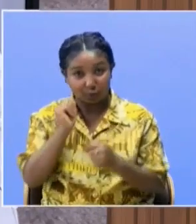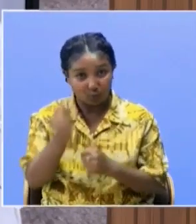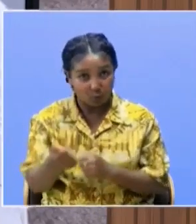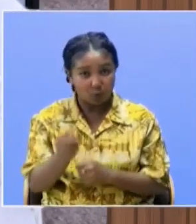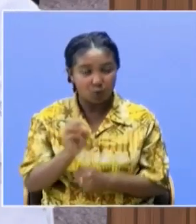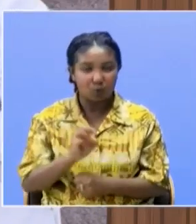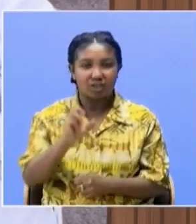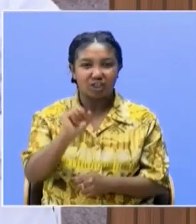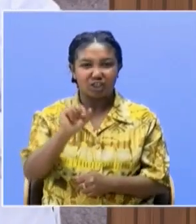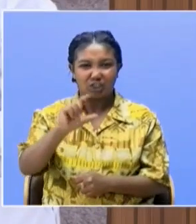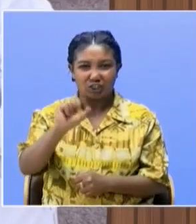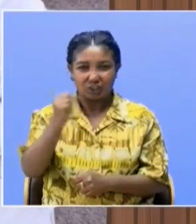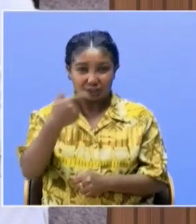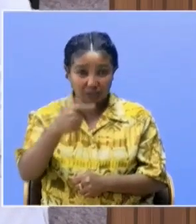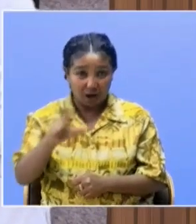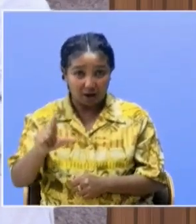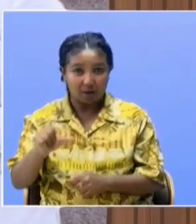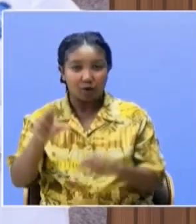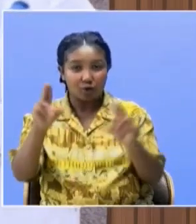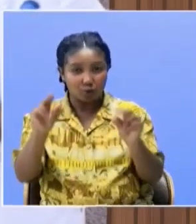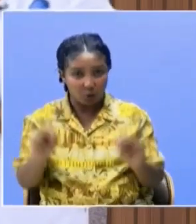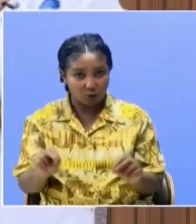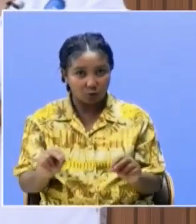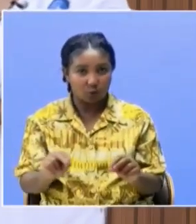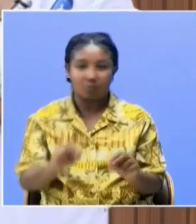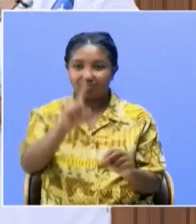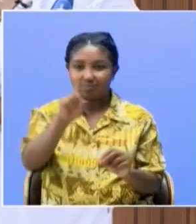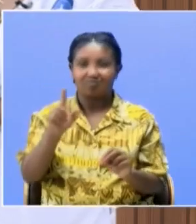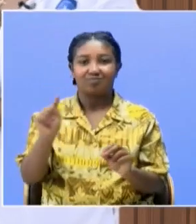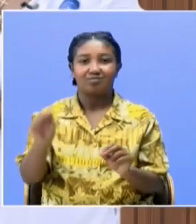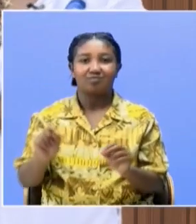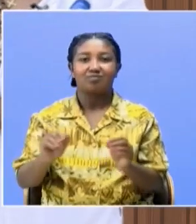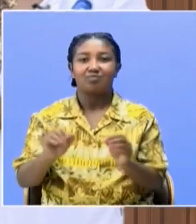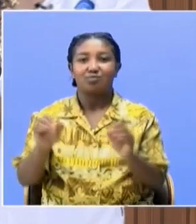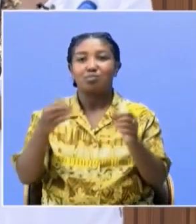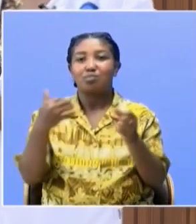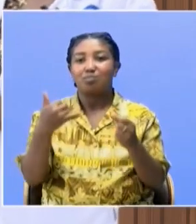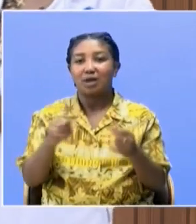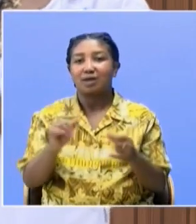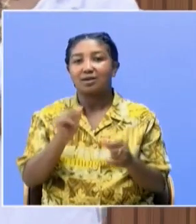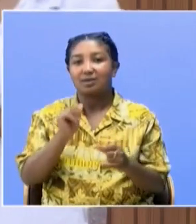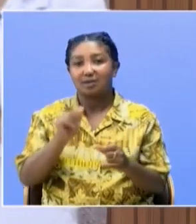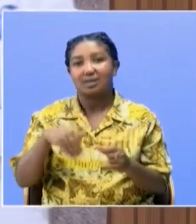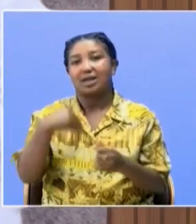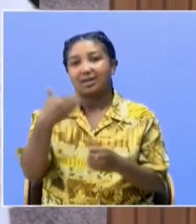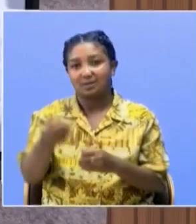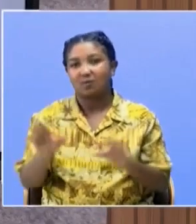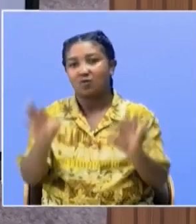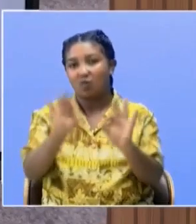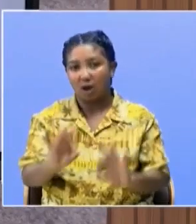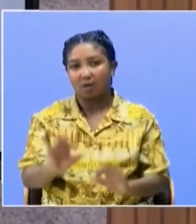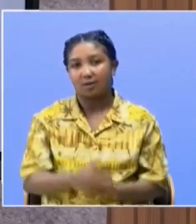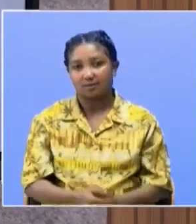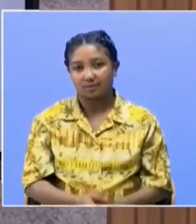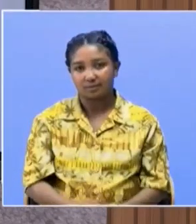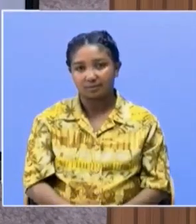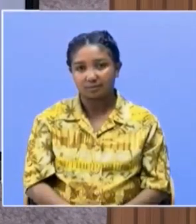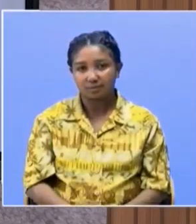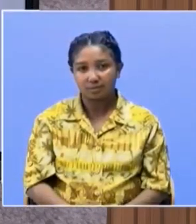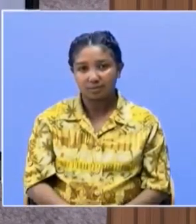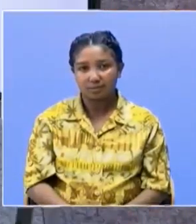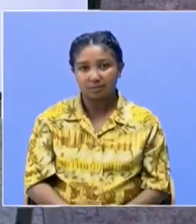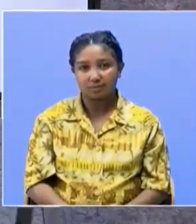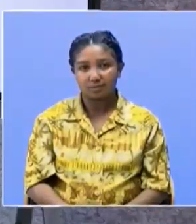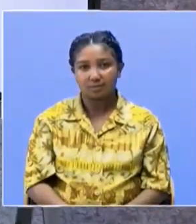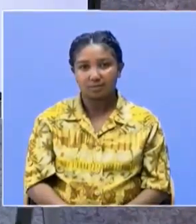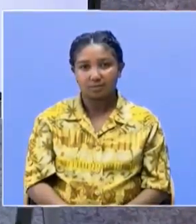we shall not or we shan't play next Friday. Now let's come up how to make it negative. And